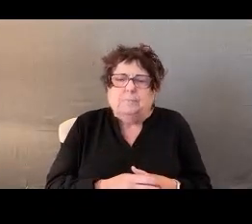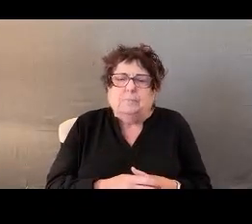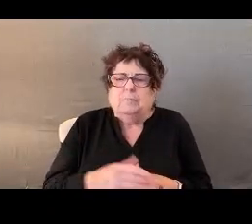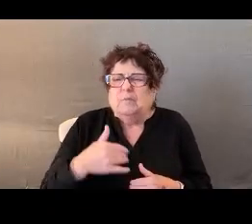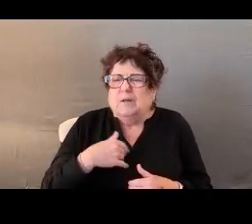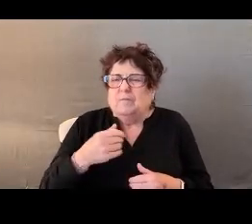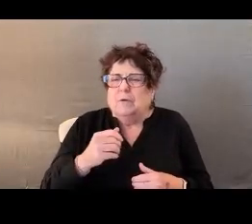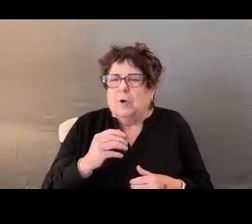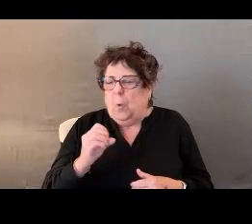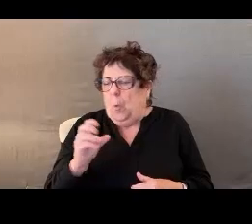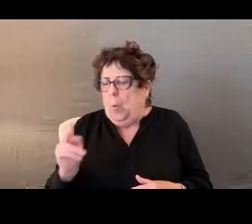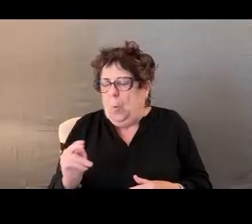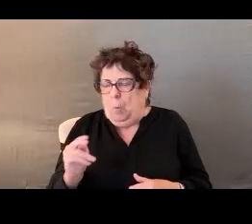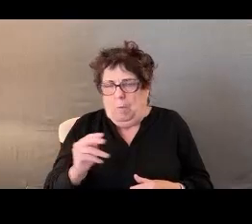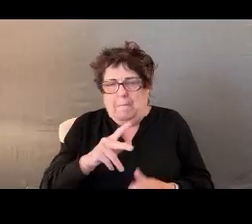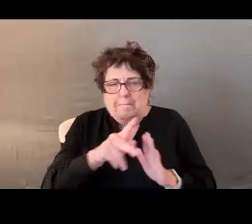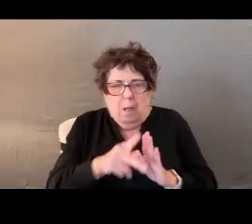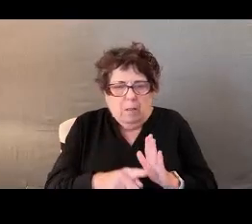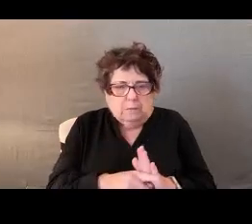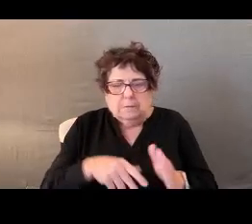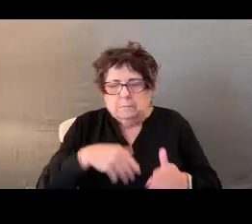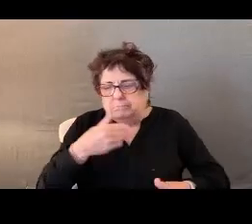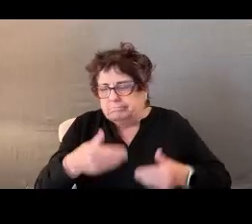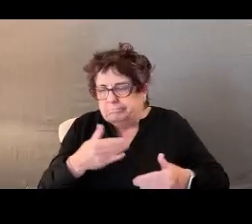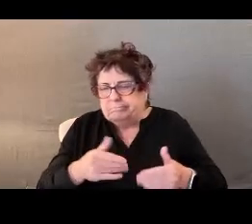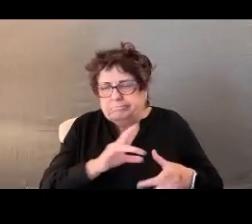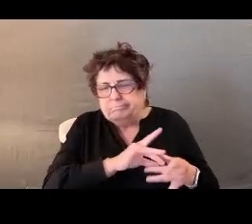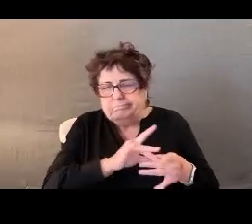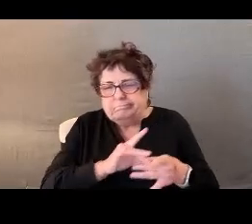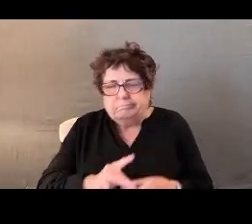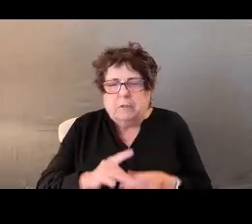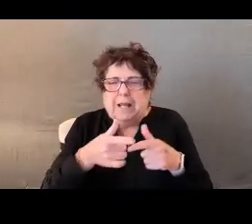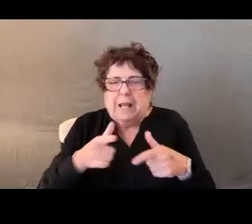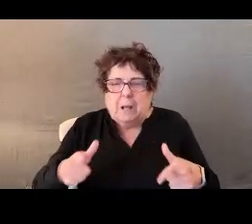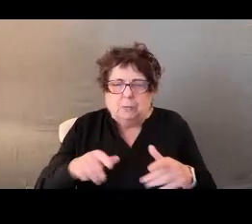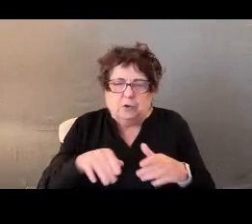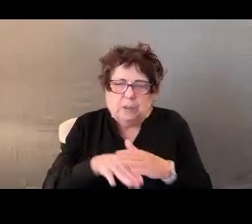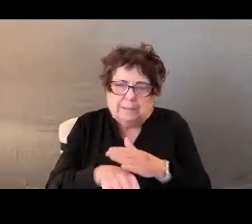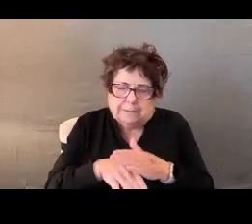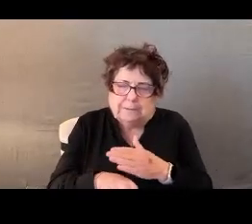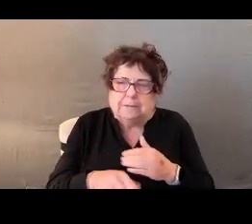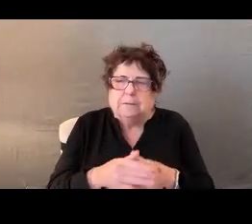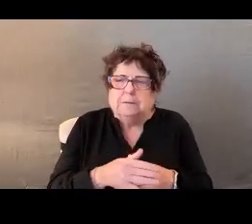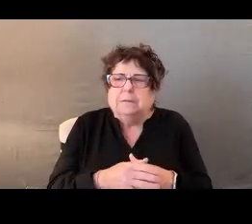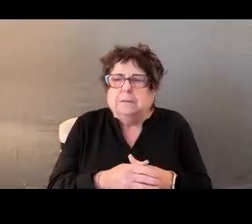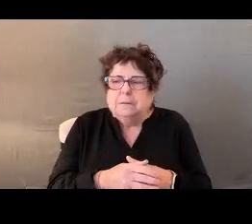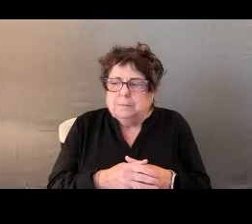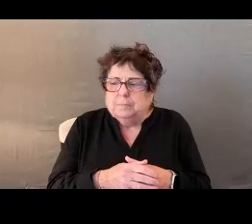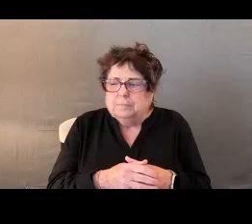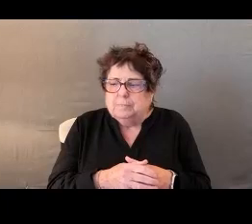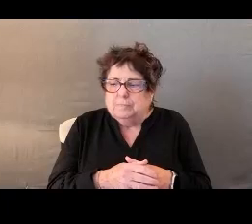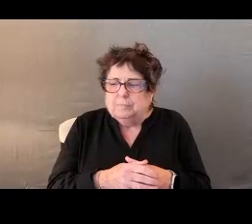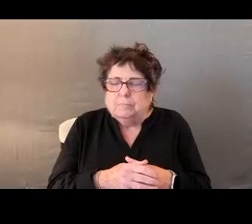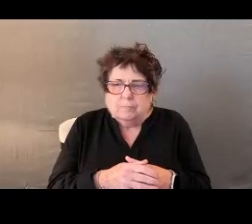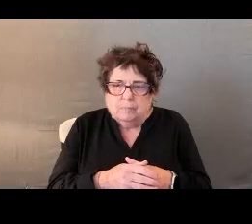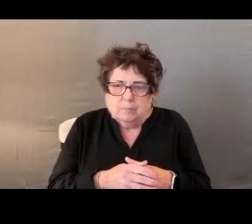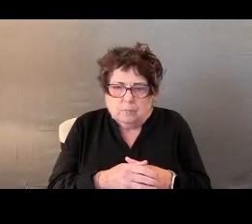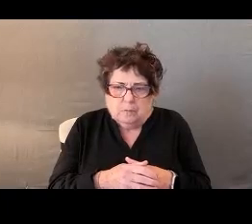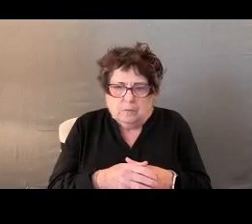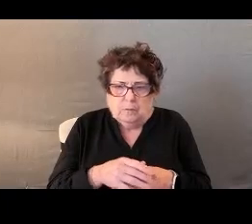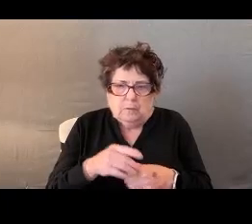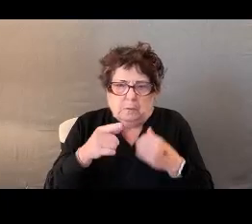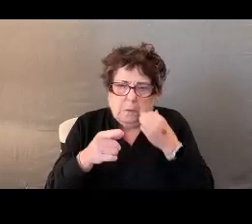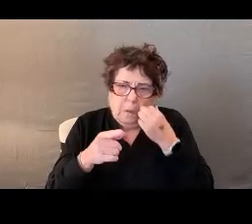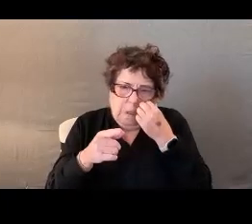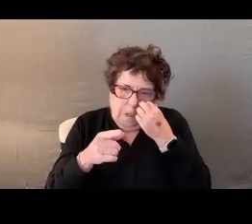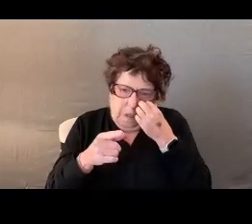policies and procedures when it comes to language access that have been what I'll call very siloed over the years.